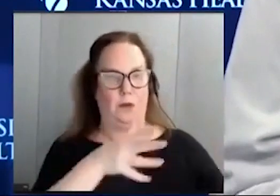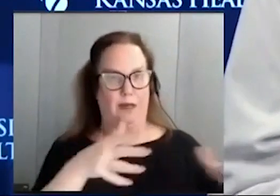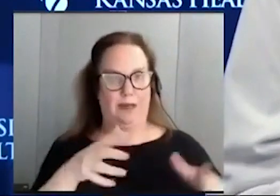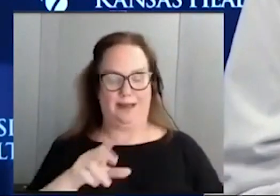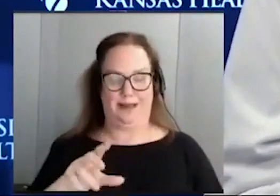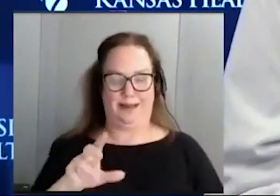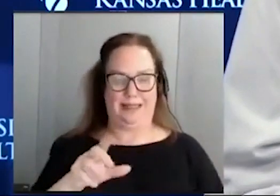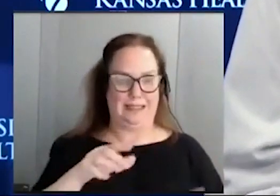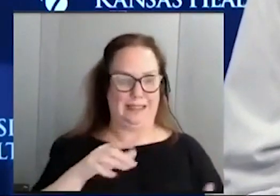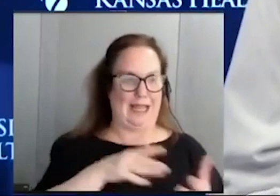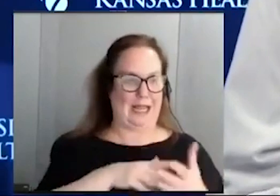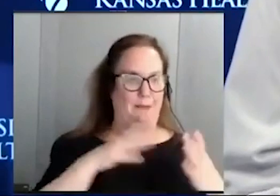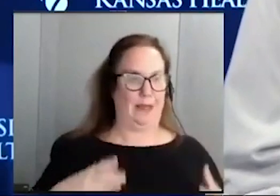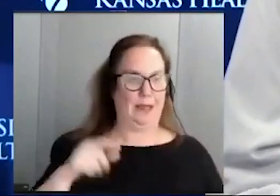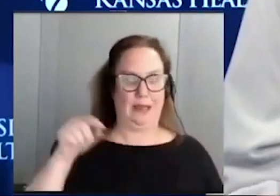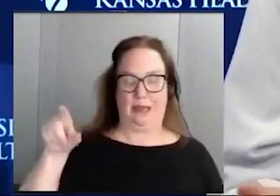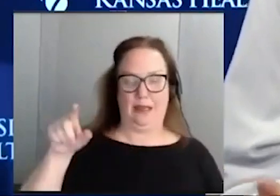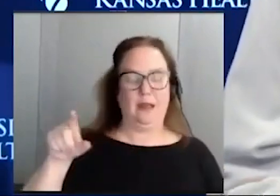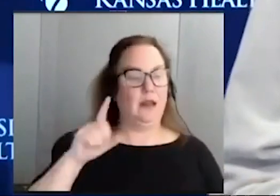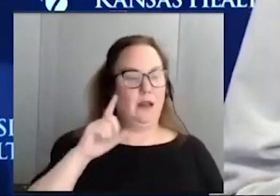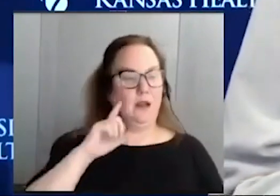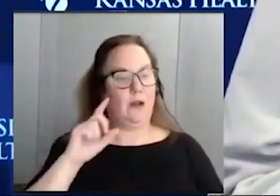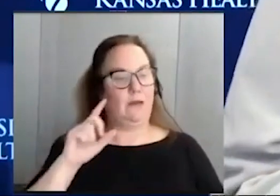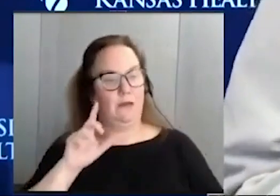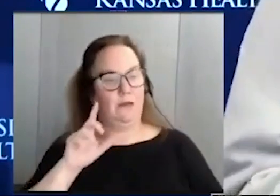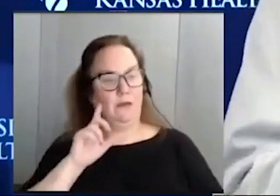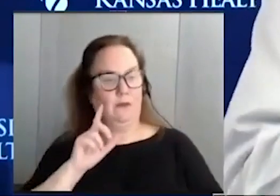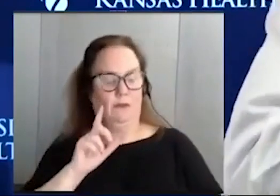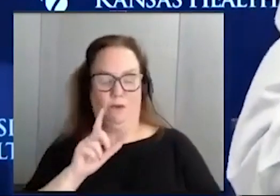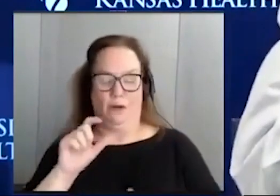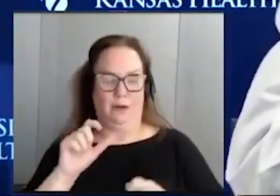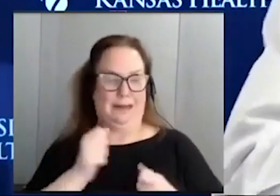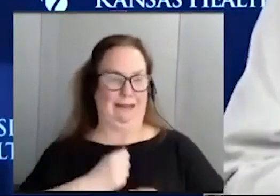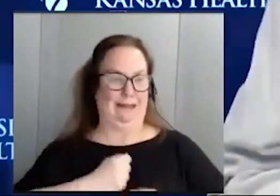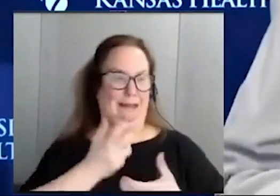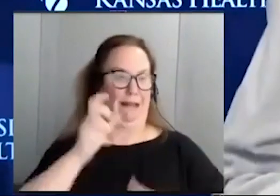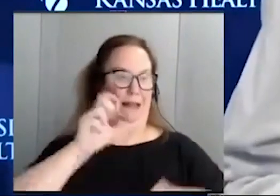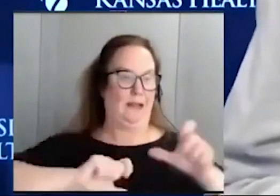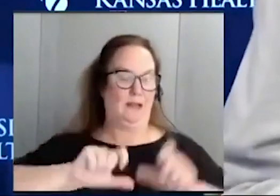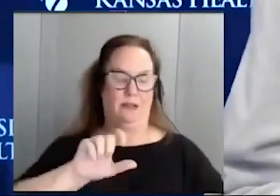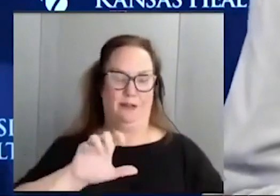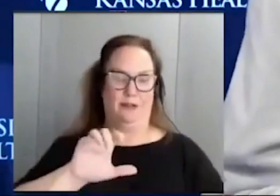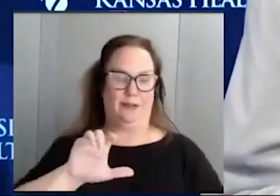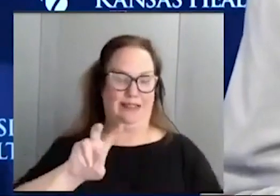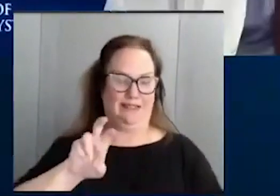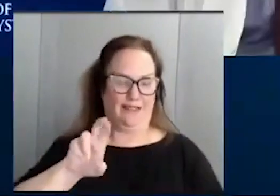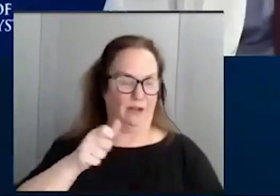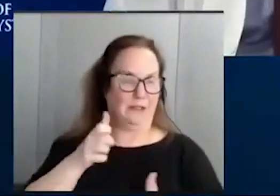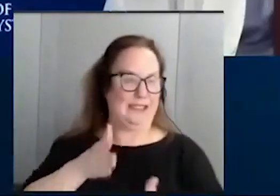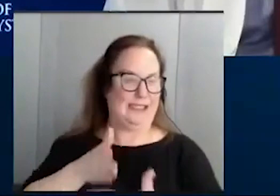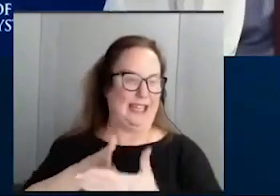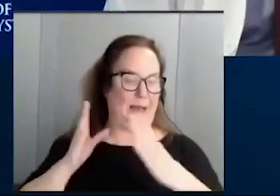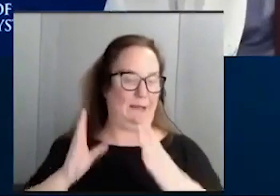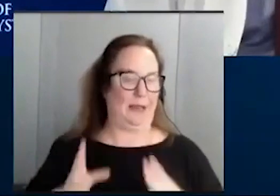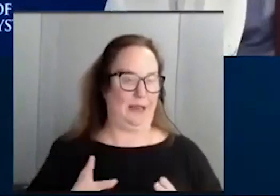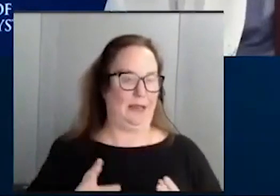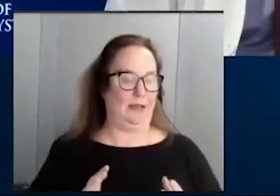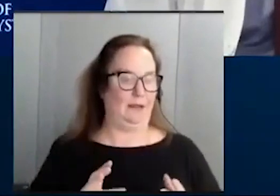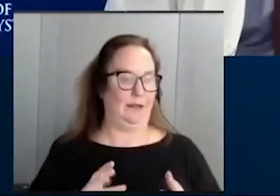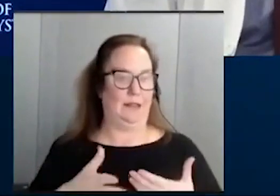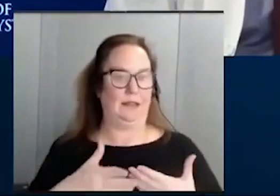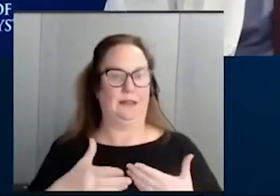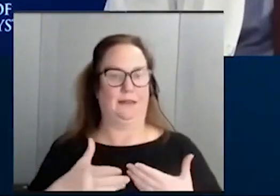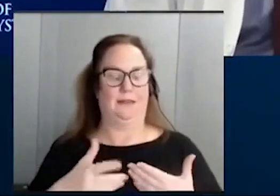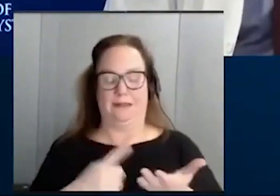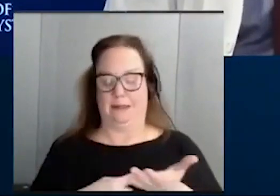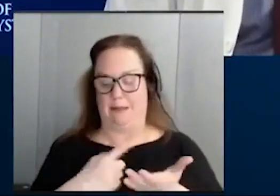And until we figure that out, we're going to be yelling at each other. And just to Neil's point, sometimes it's just easier to retreat